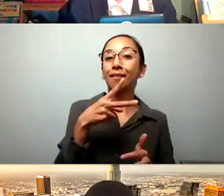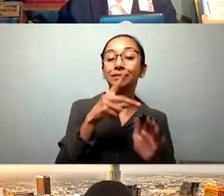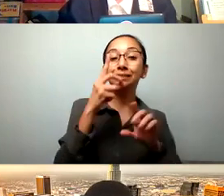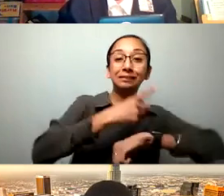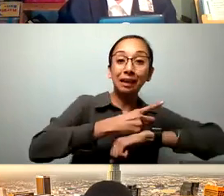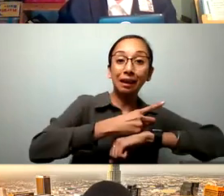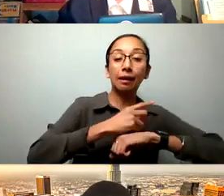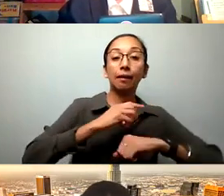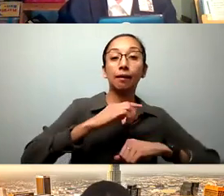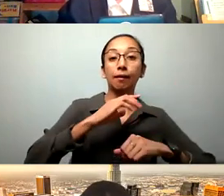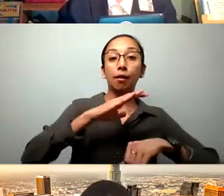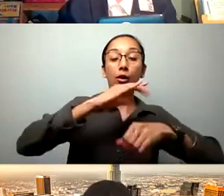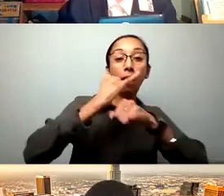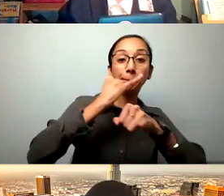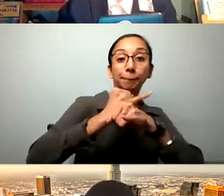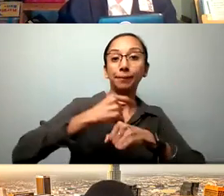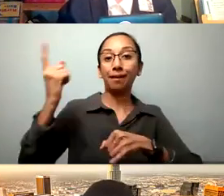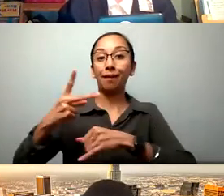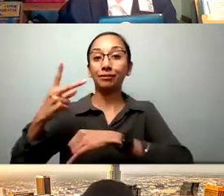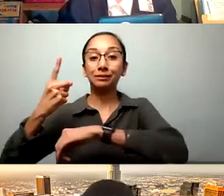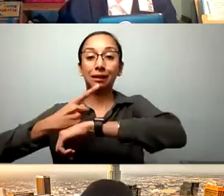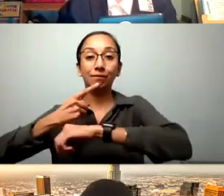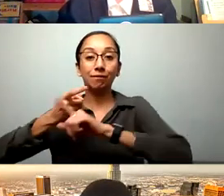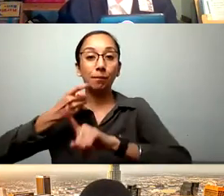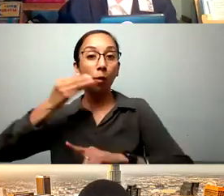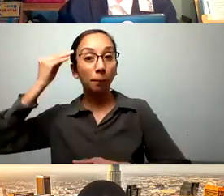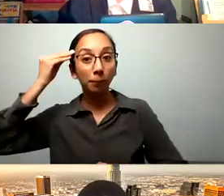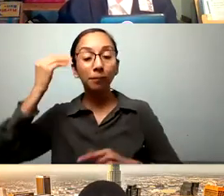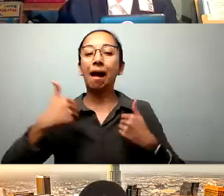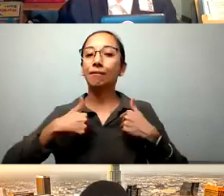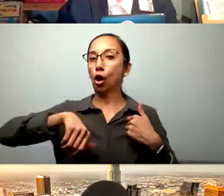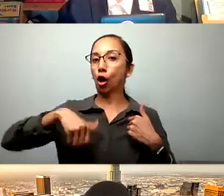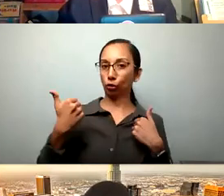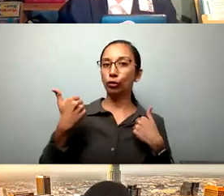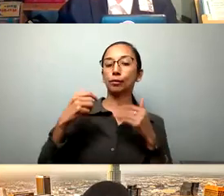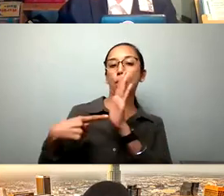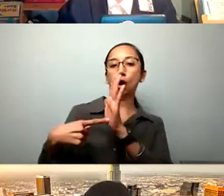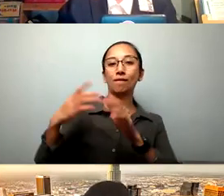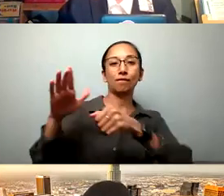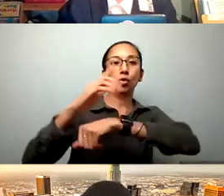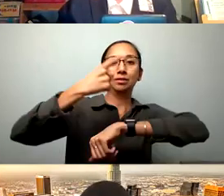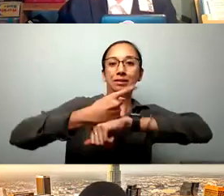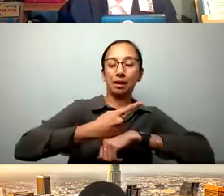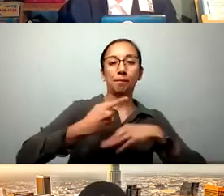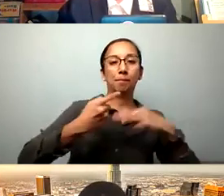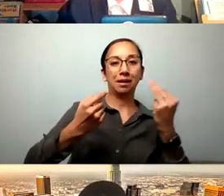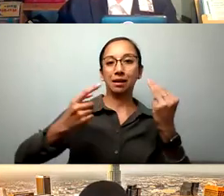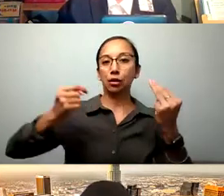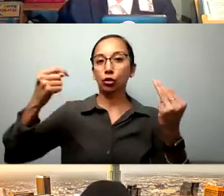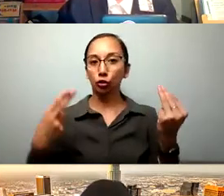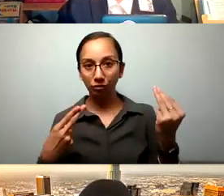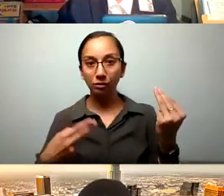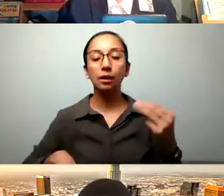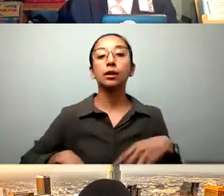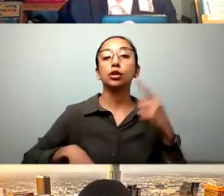day online. And again, we have a model that's full day at school, Monday and Thursday, and full